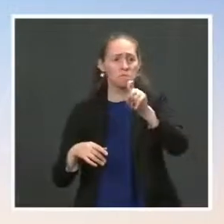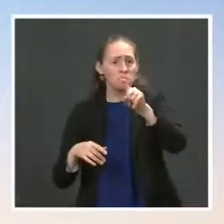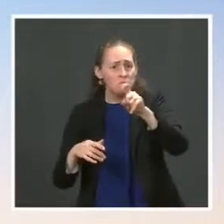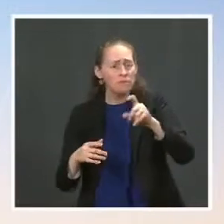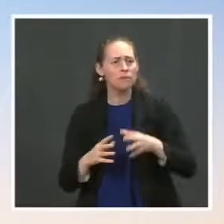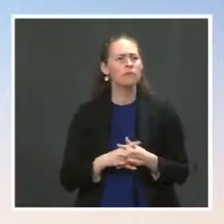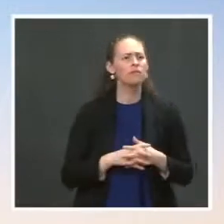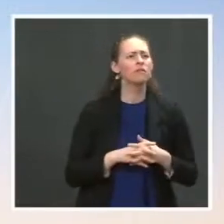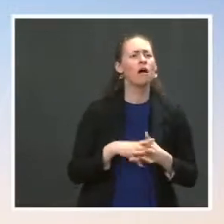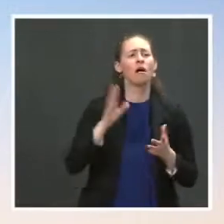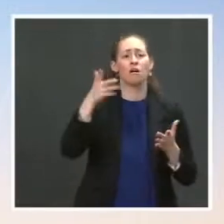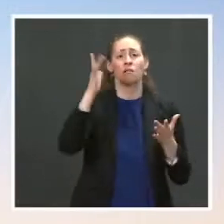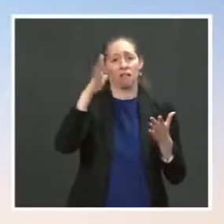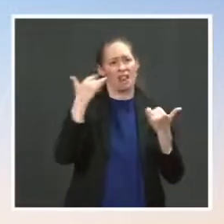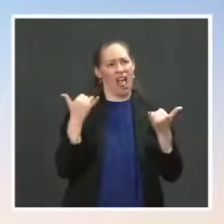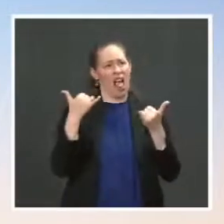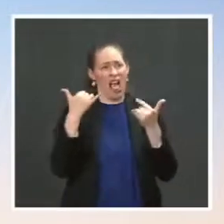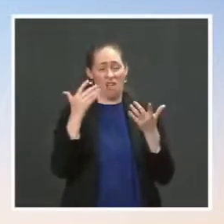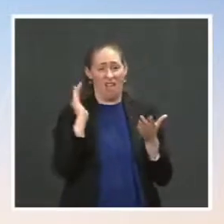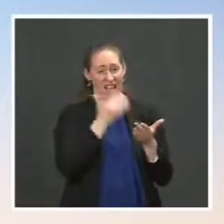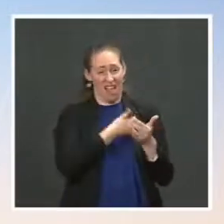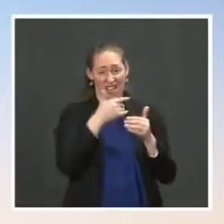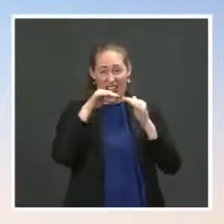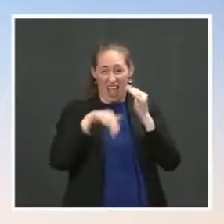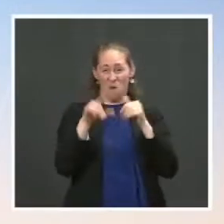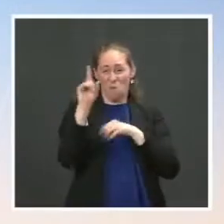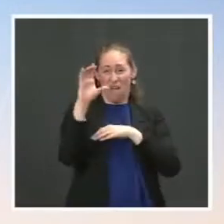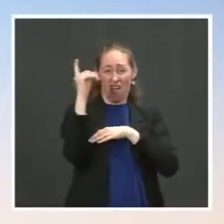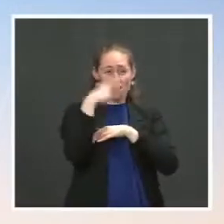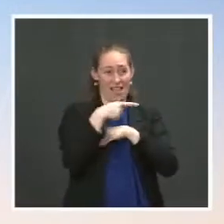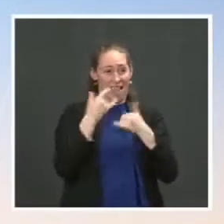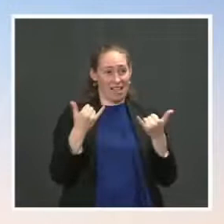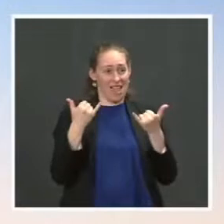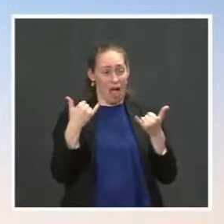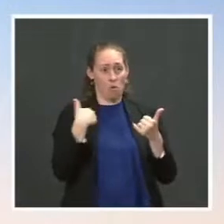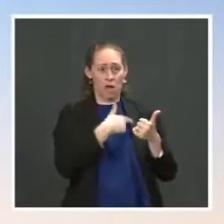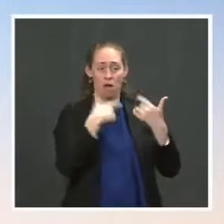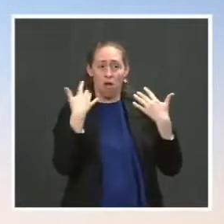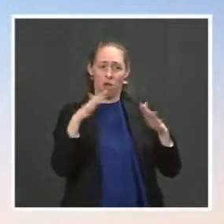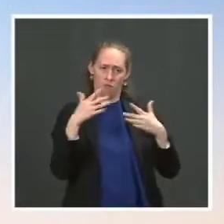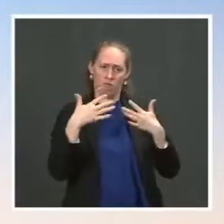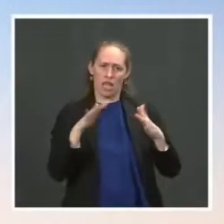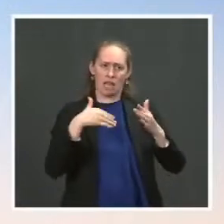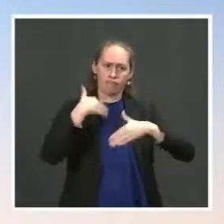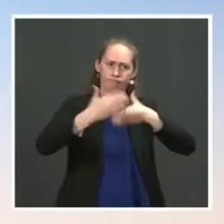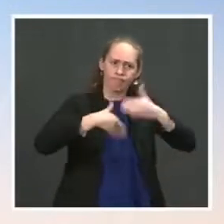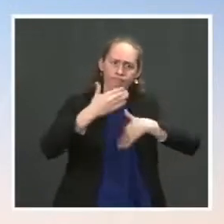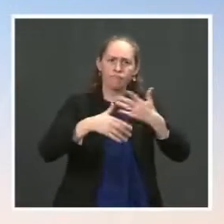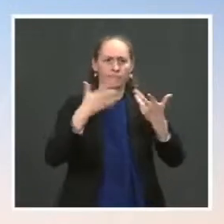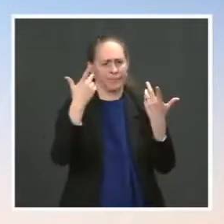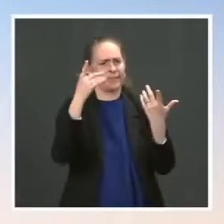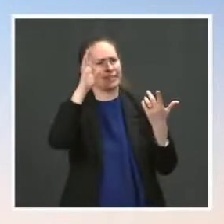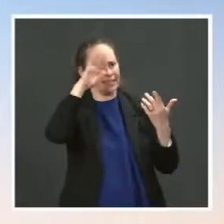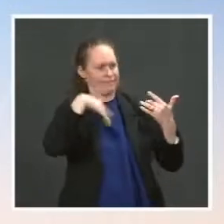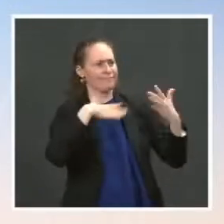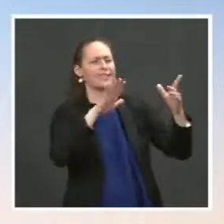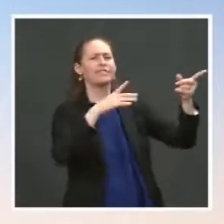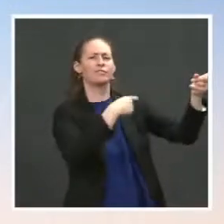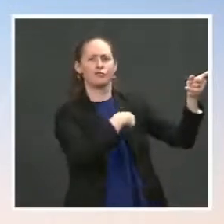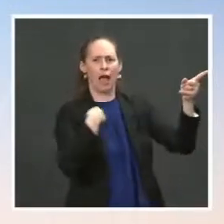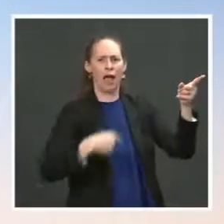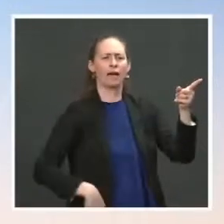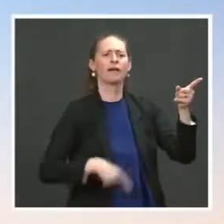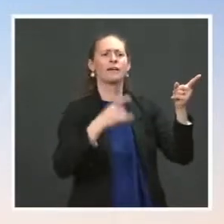into our administration. What we can control is how we approach our relationship with China. We see it as one that is about